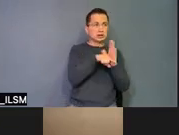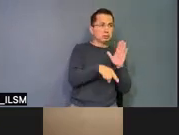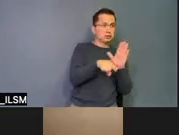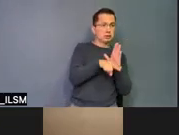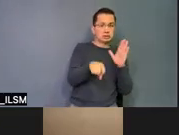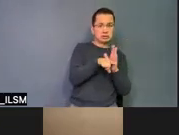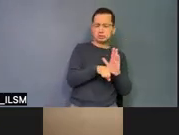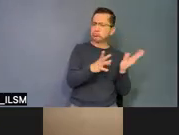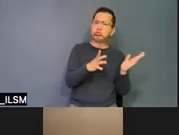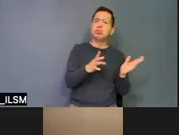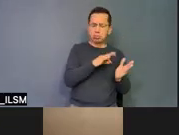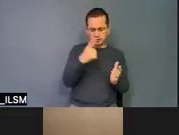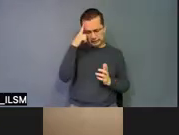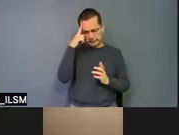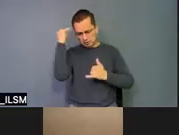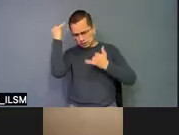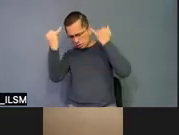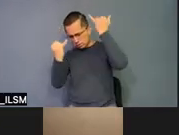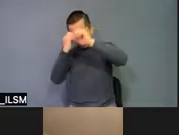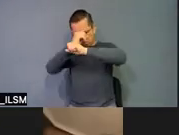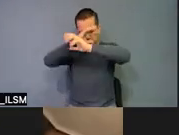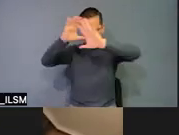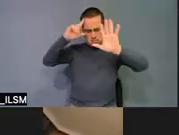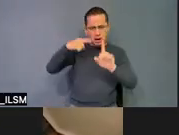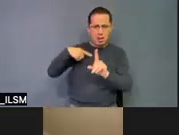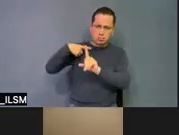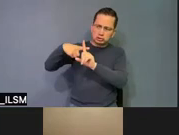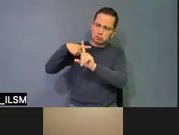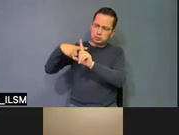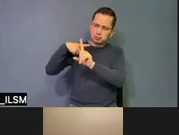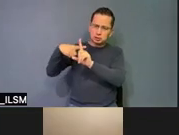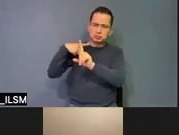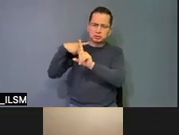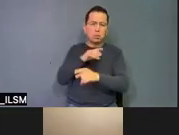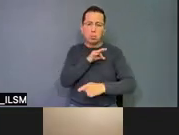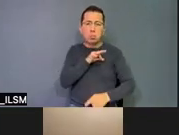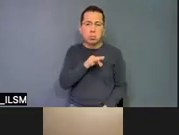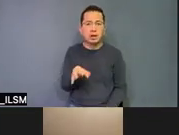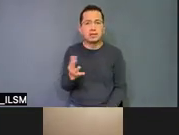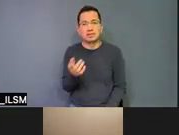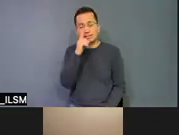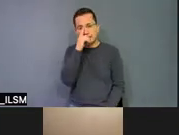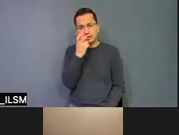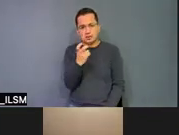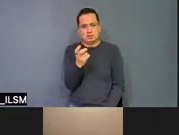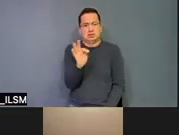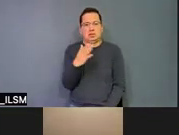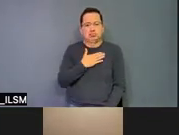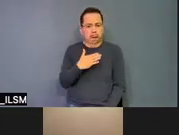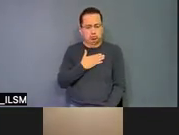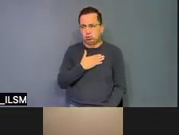after several traumatic experiences that have affected your fascia, your neurological connections, your